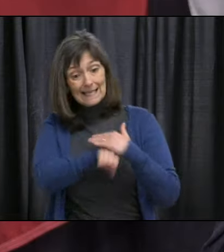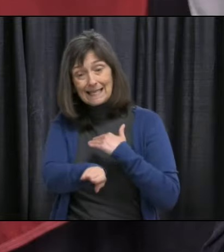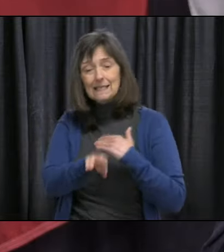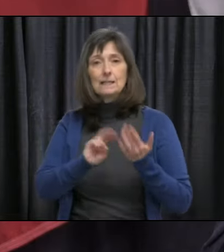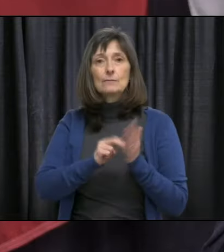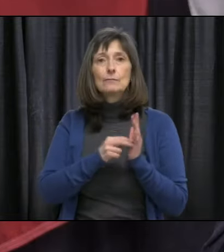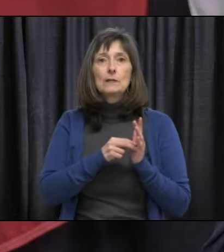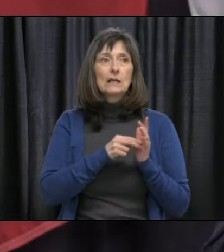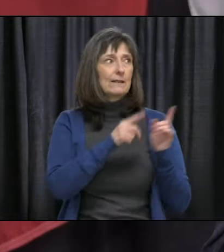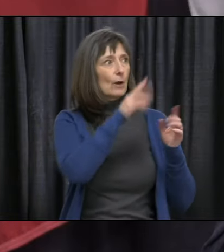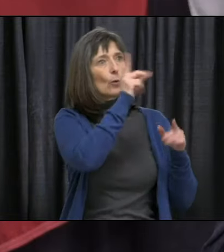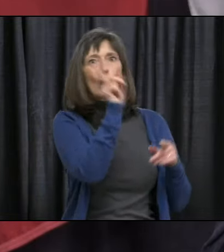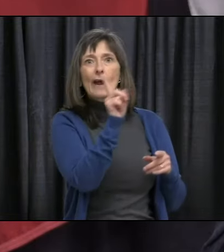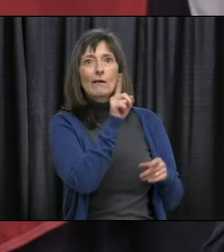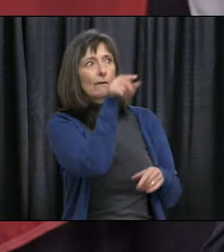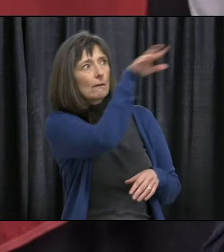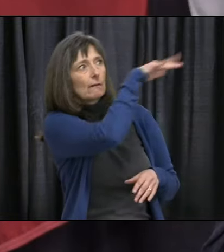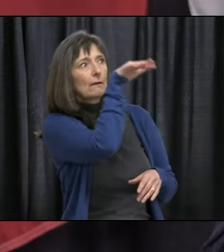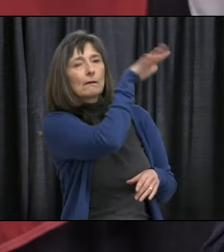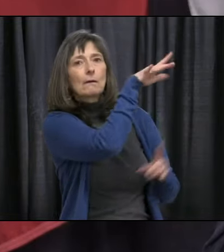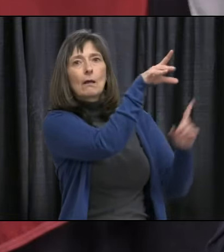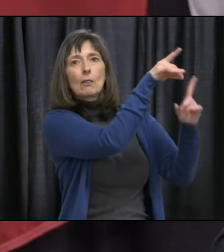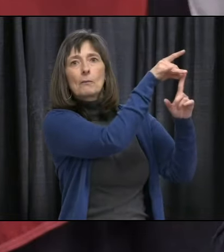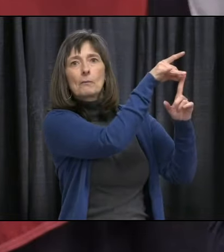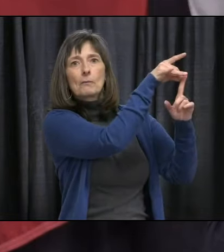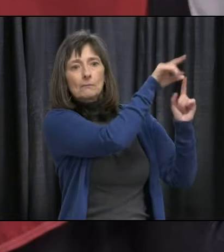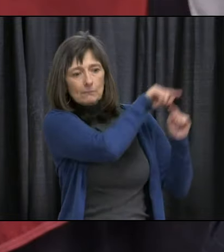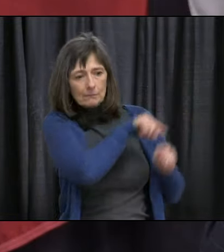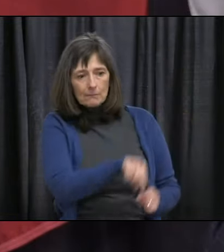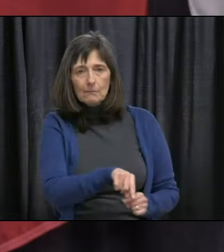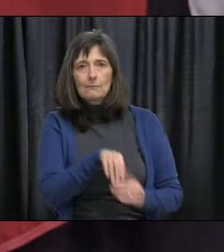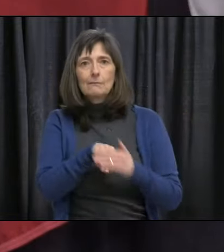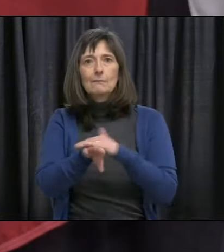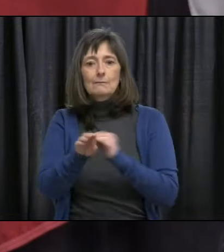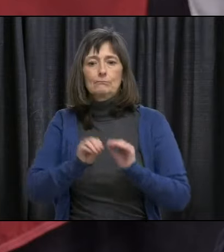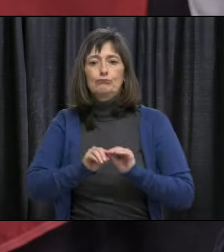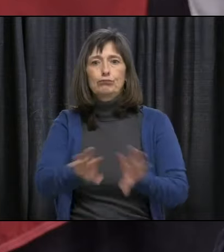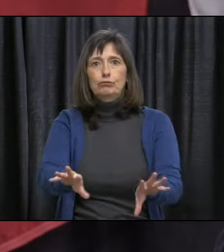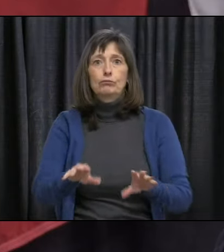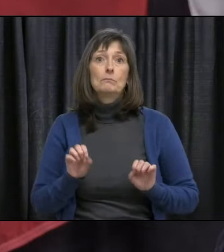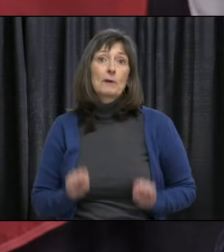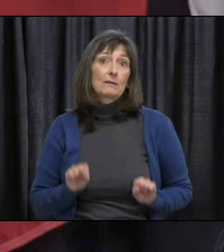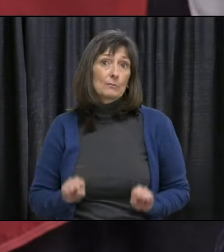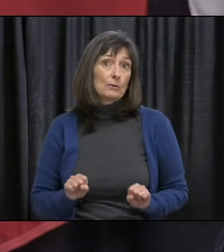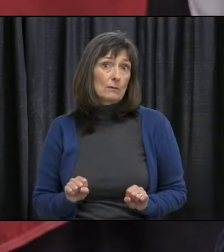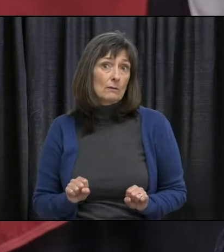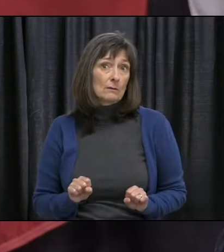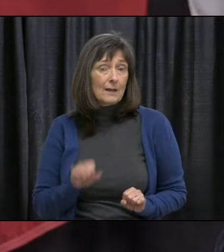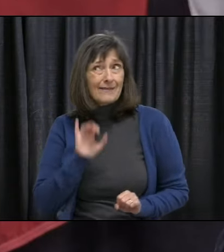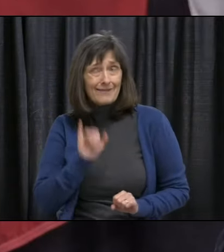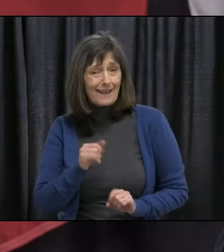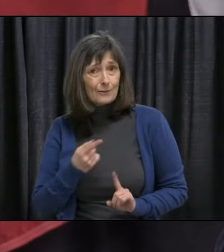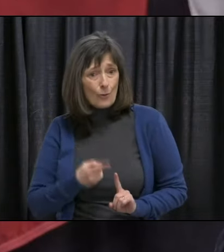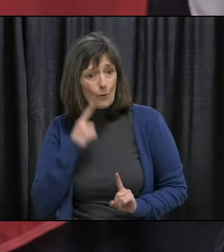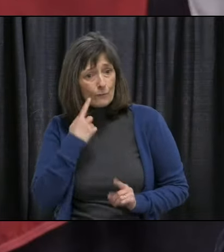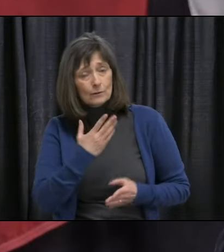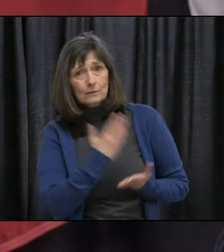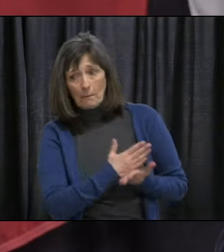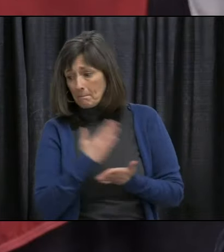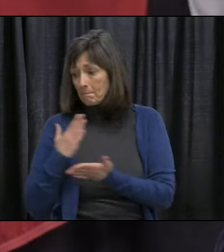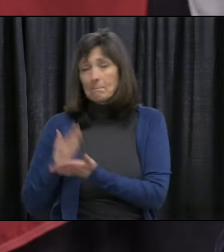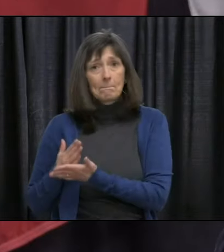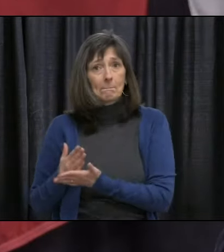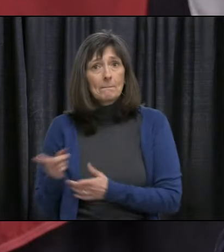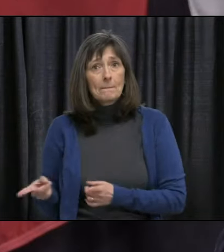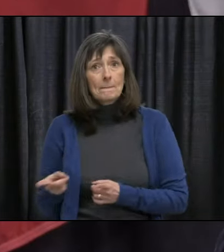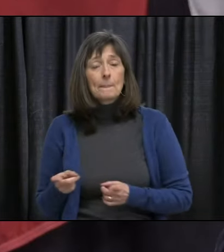COVID-19 with them. So this is really this is based on the principle that as we start to relax measures within Newfoundland and Labrador, it was important,